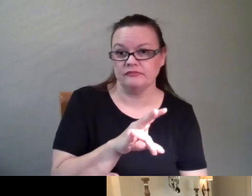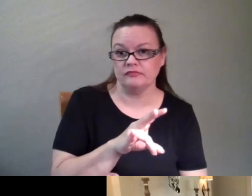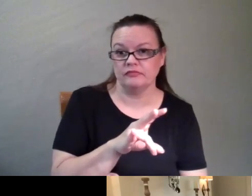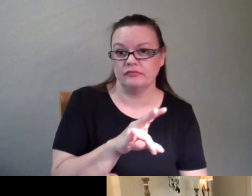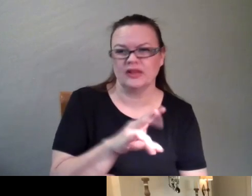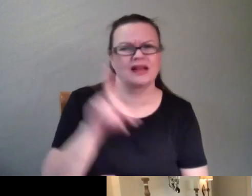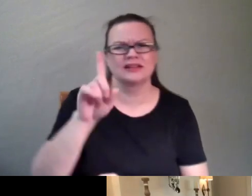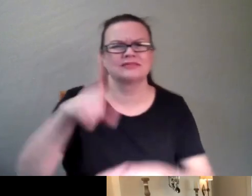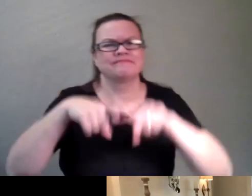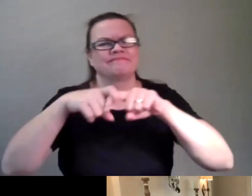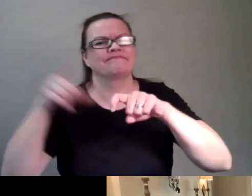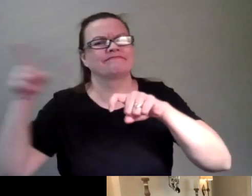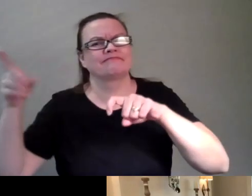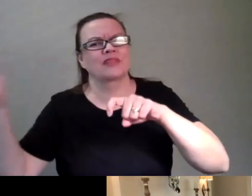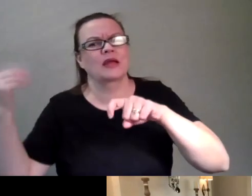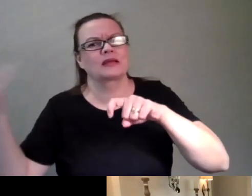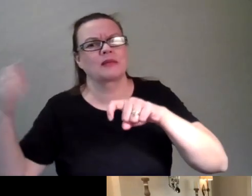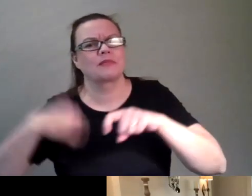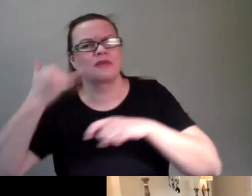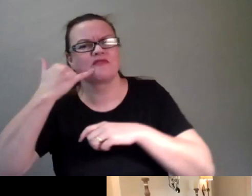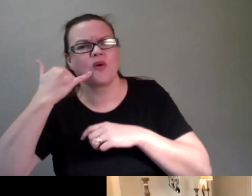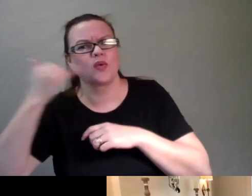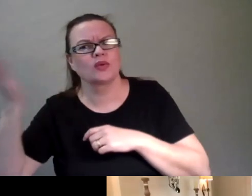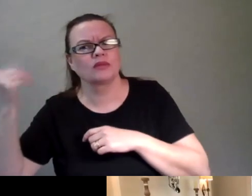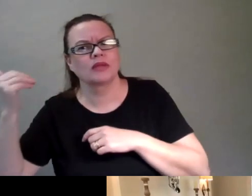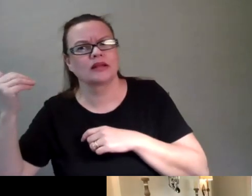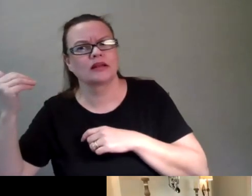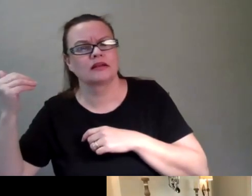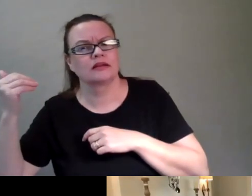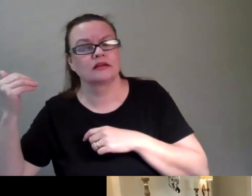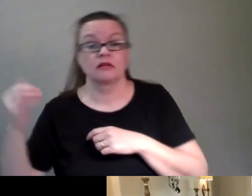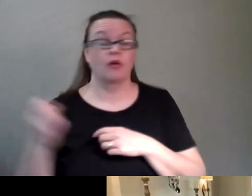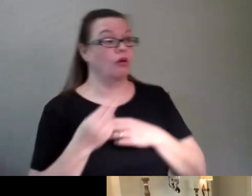Hold on 1 second. Come on in, I'm on the phone.